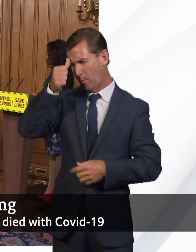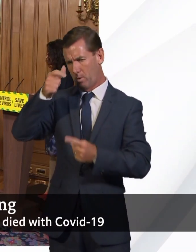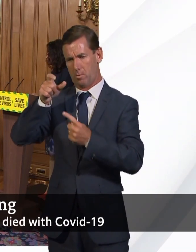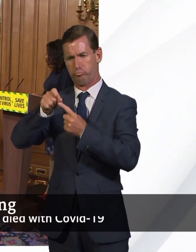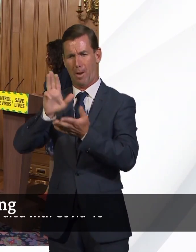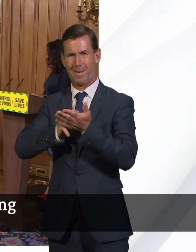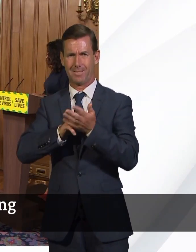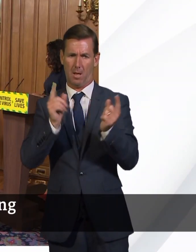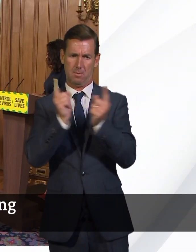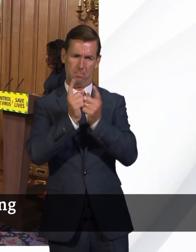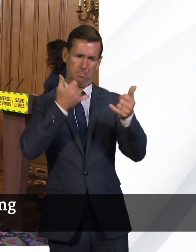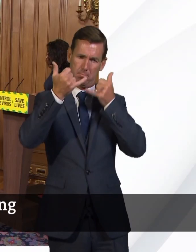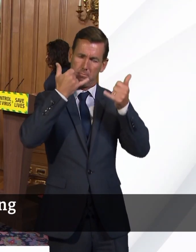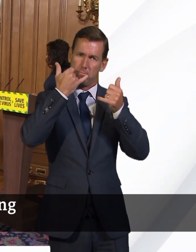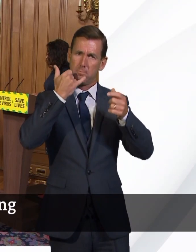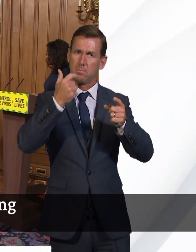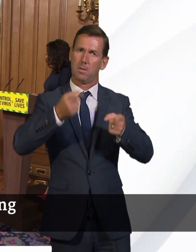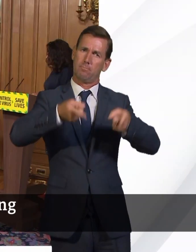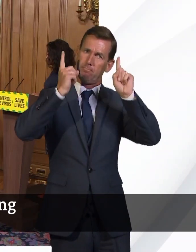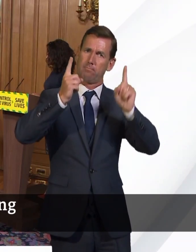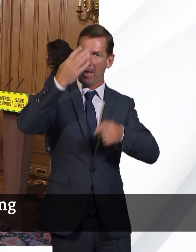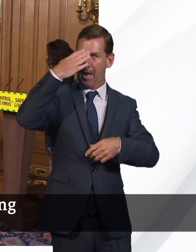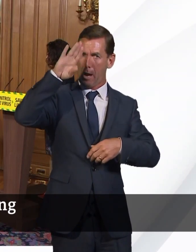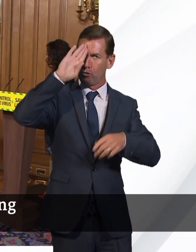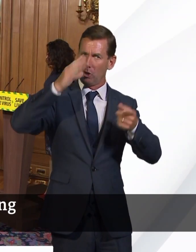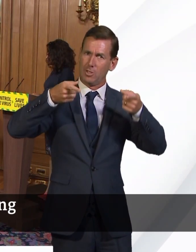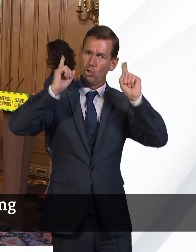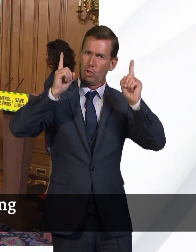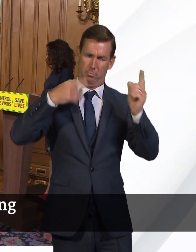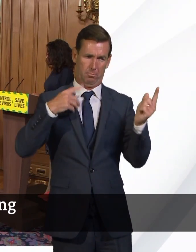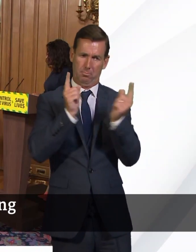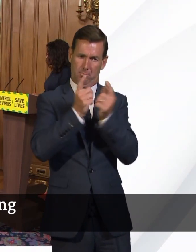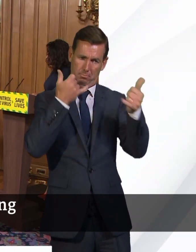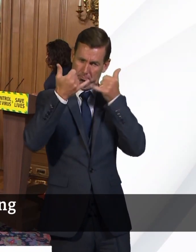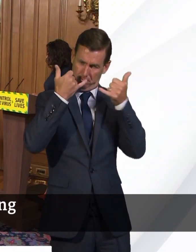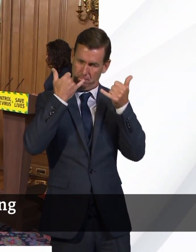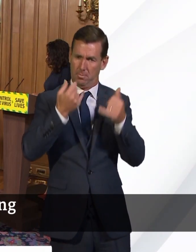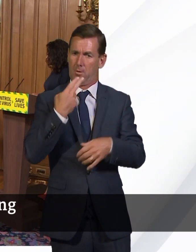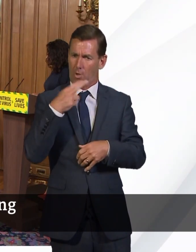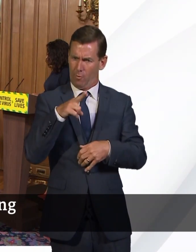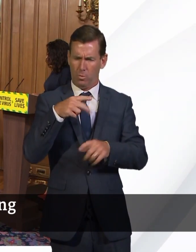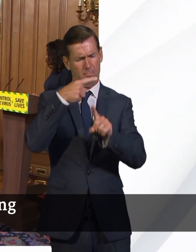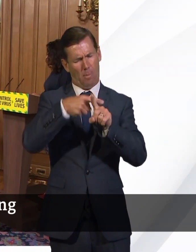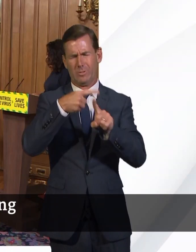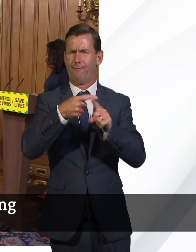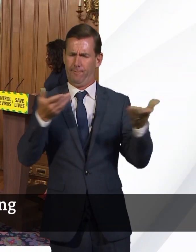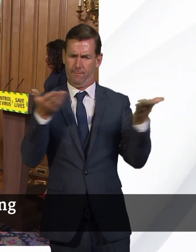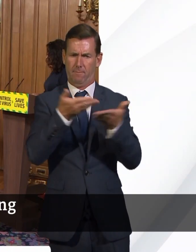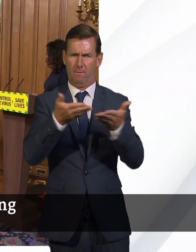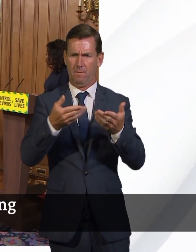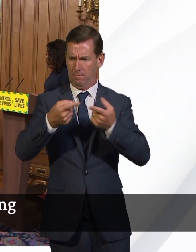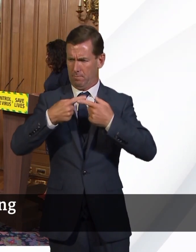this afternoon, a very positive discussion, and we fully intend to meet all